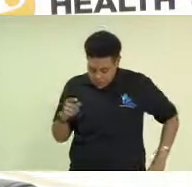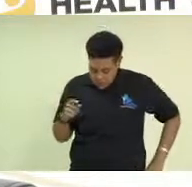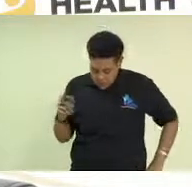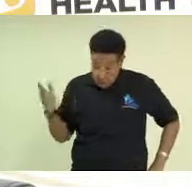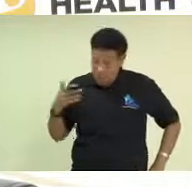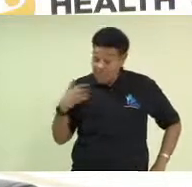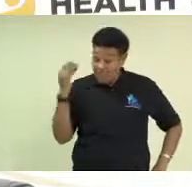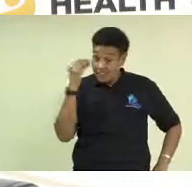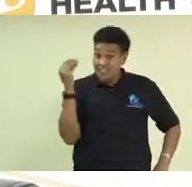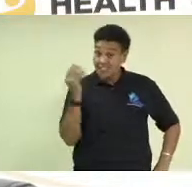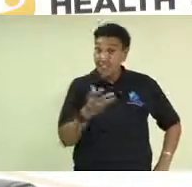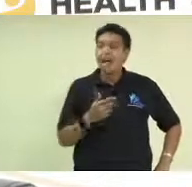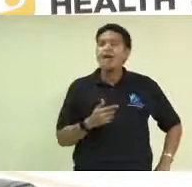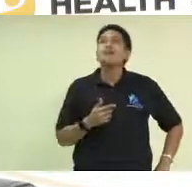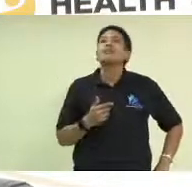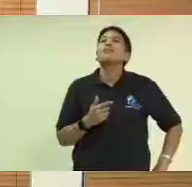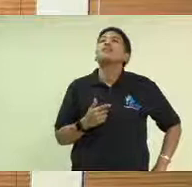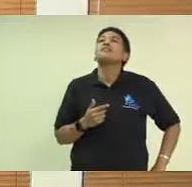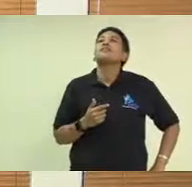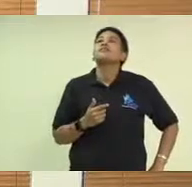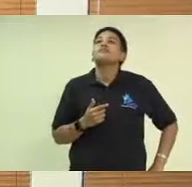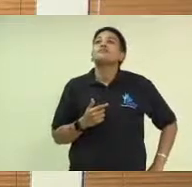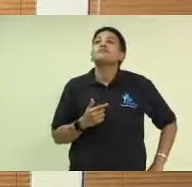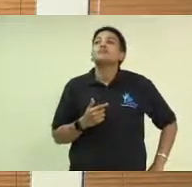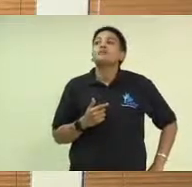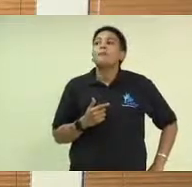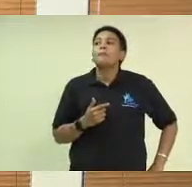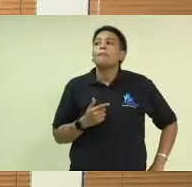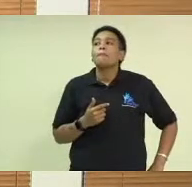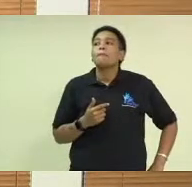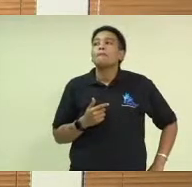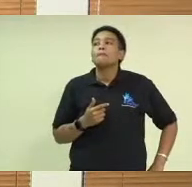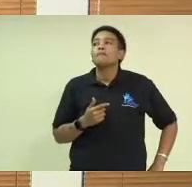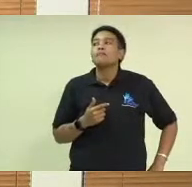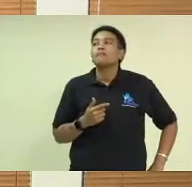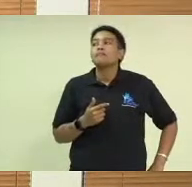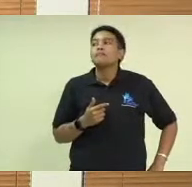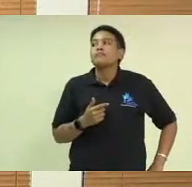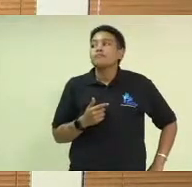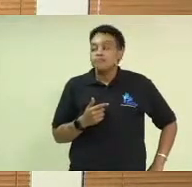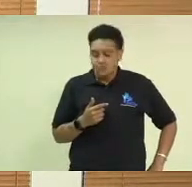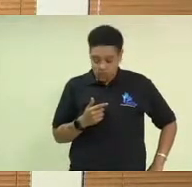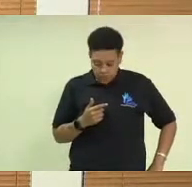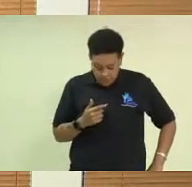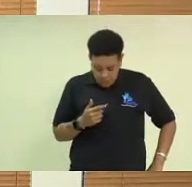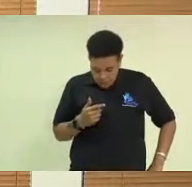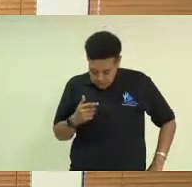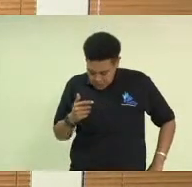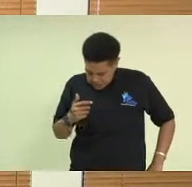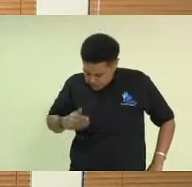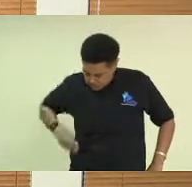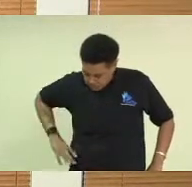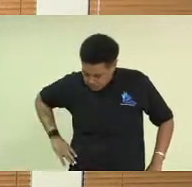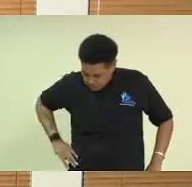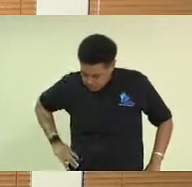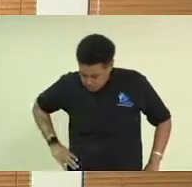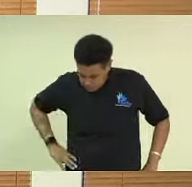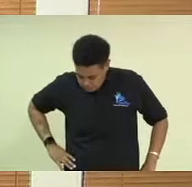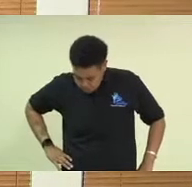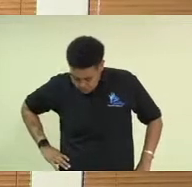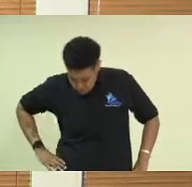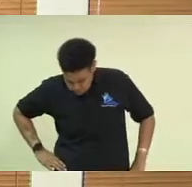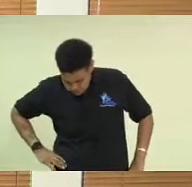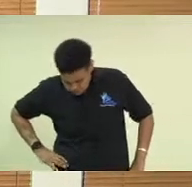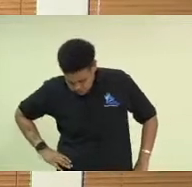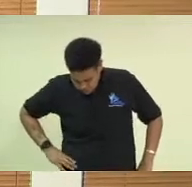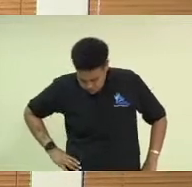I said is that we have to look at hesitancy at some